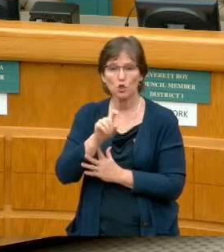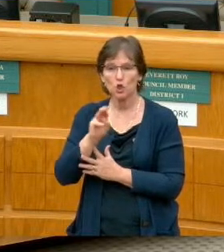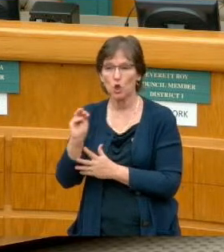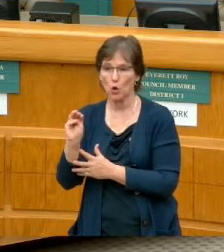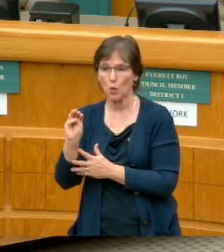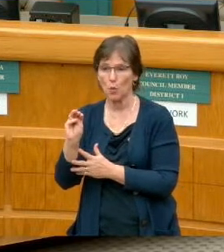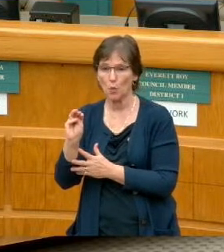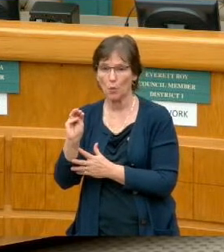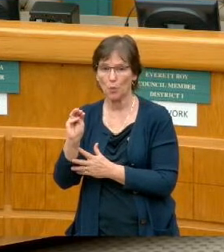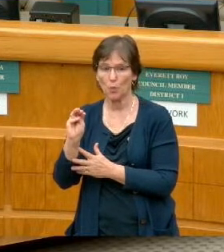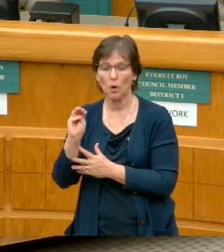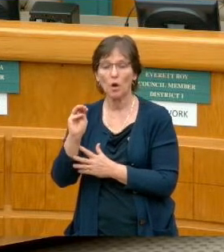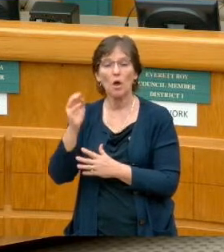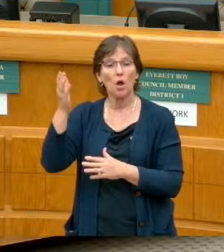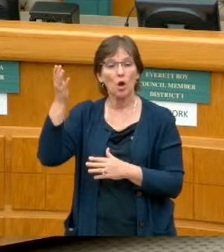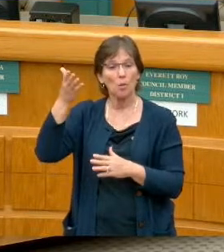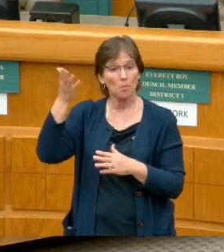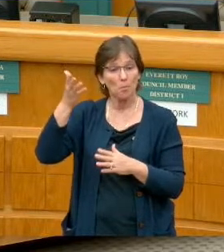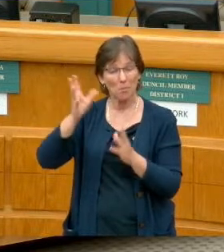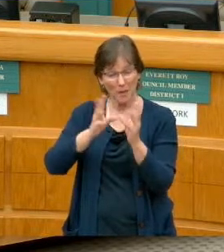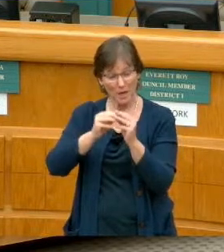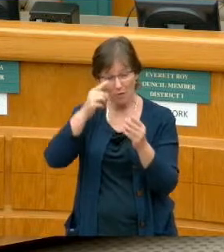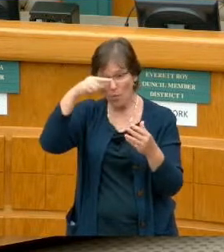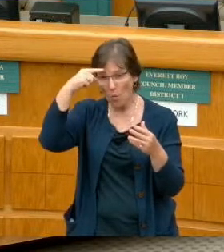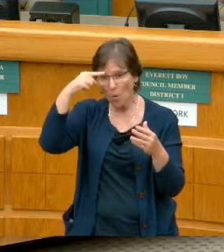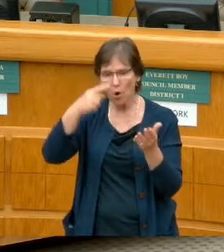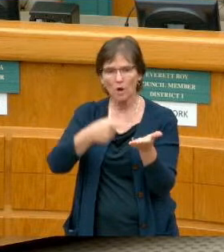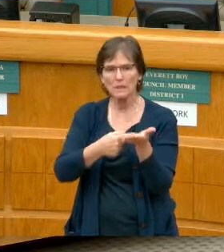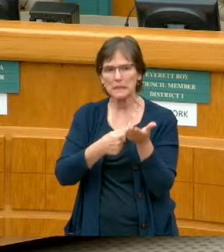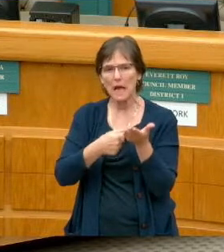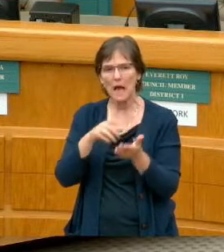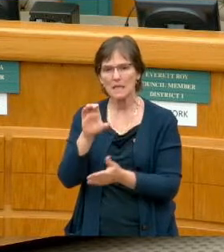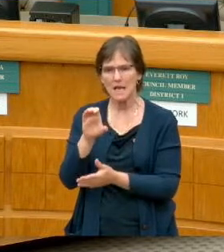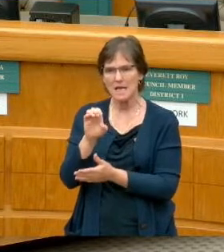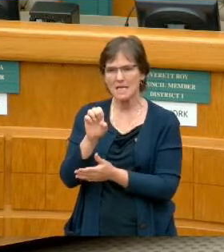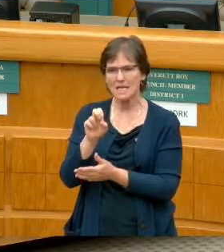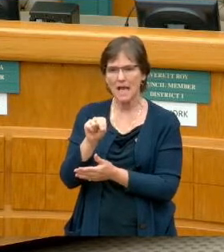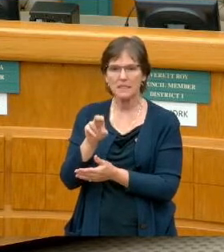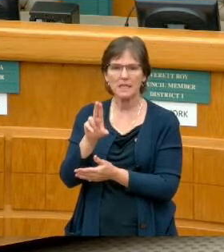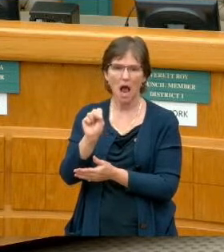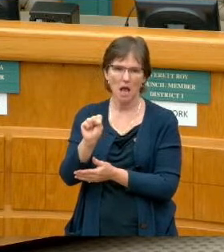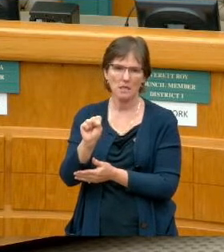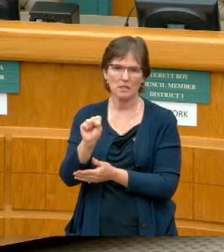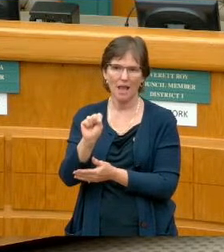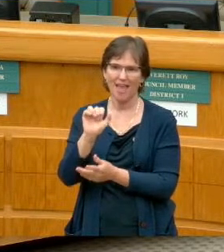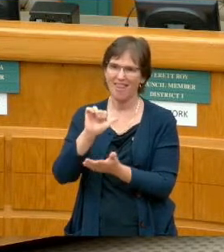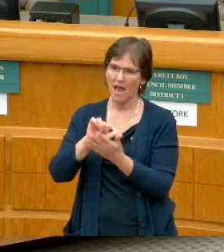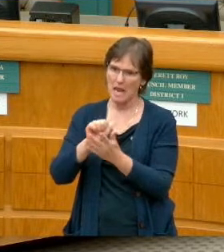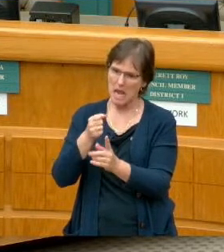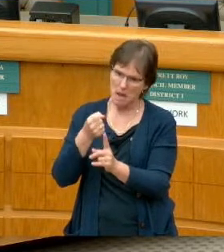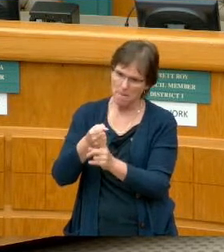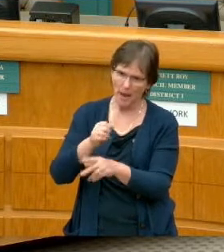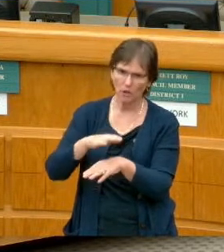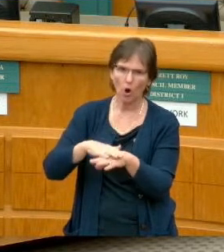about the census and its incredible impact to our community. I want to say right now that I've had